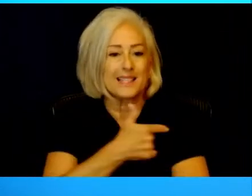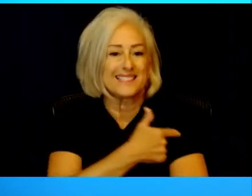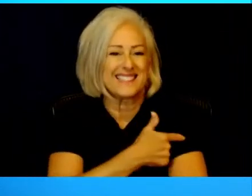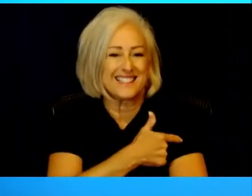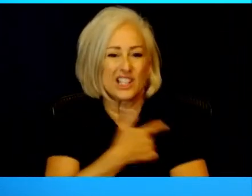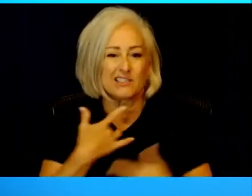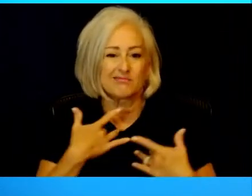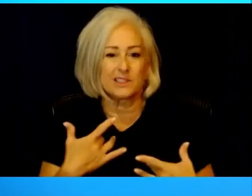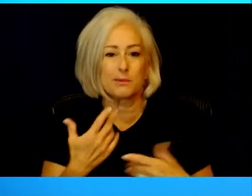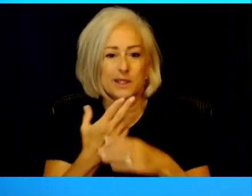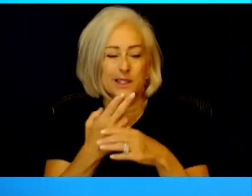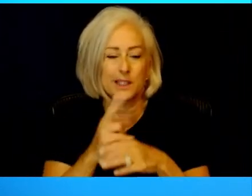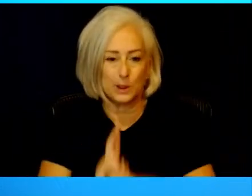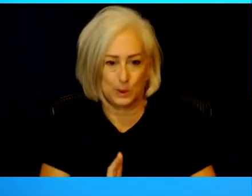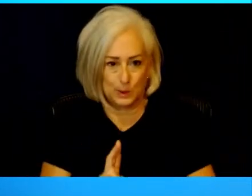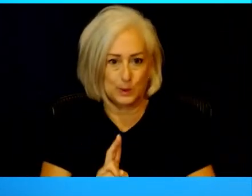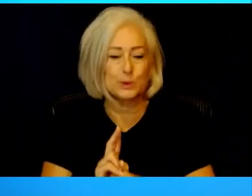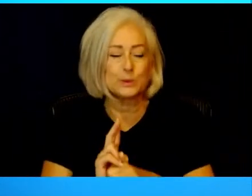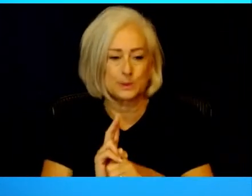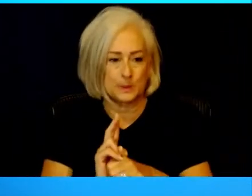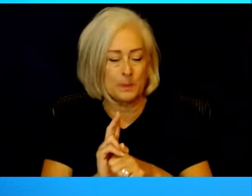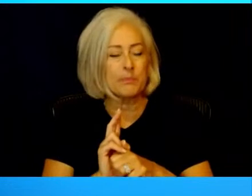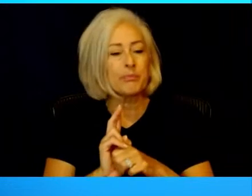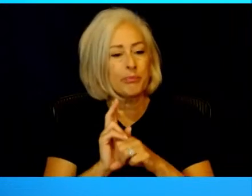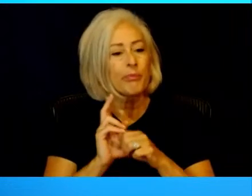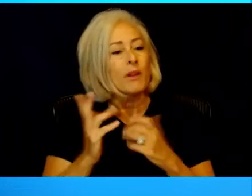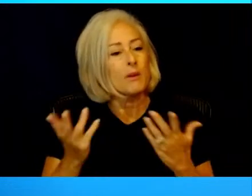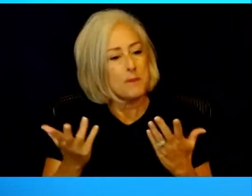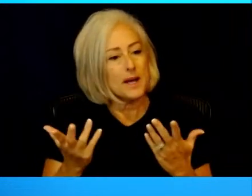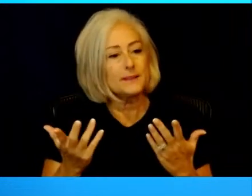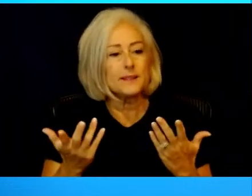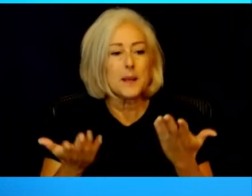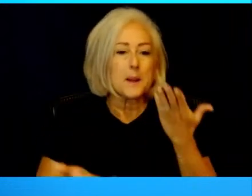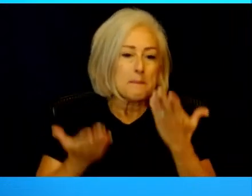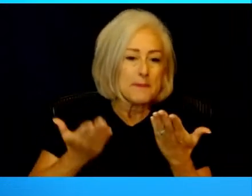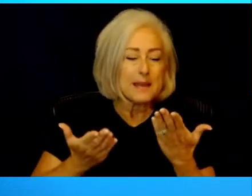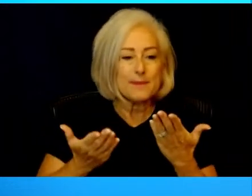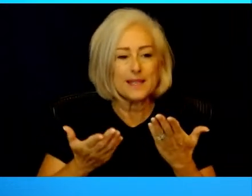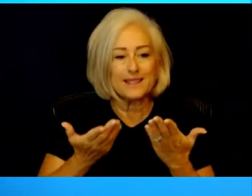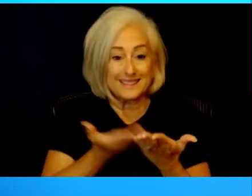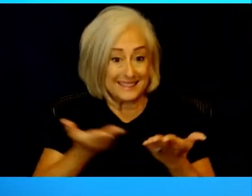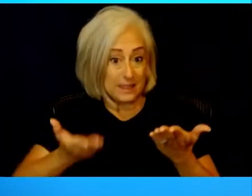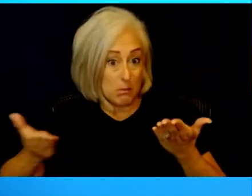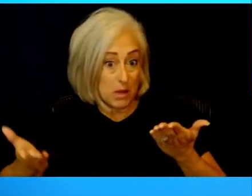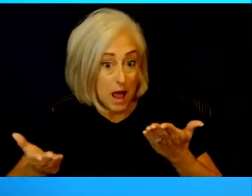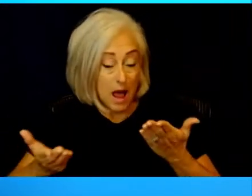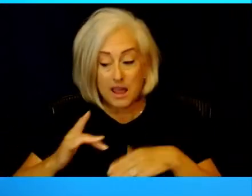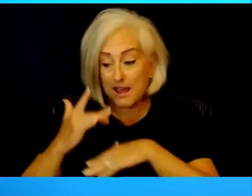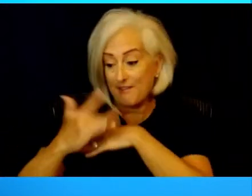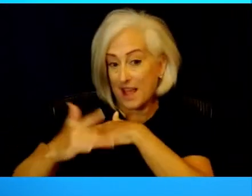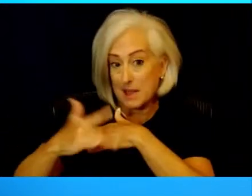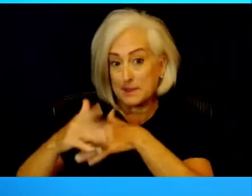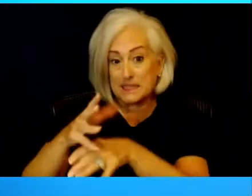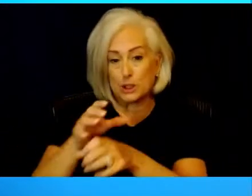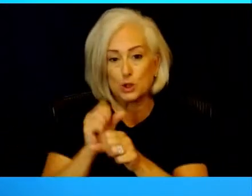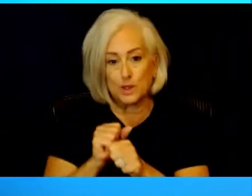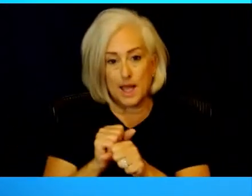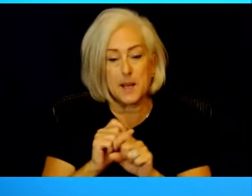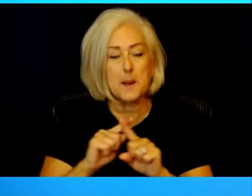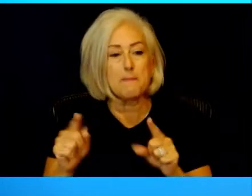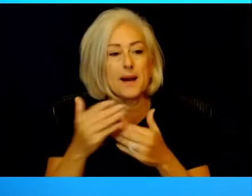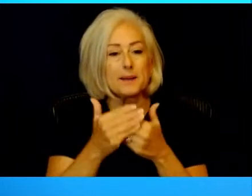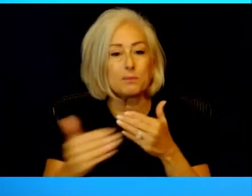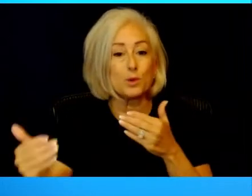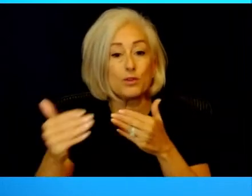the vaccine. So I think some of it, again, maybe the supply and ability to get that vaccine, but I think moving forward now as